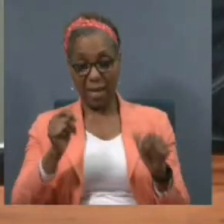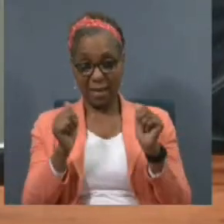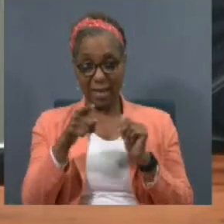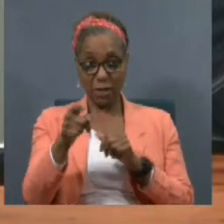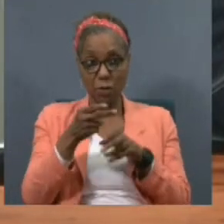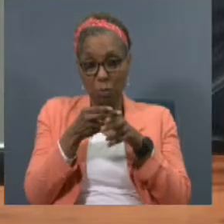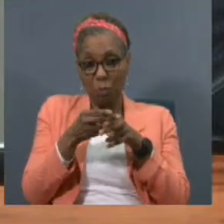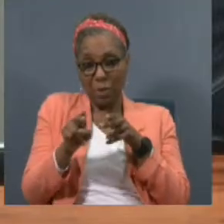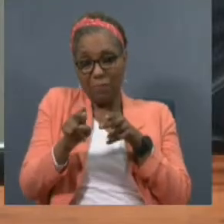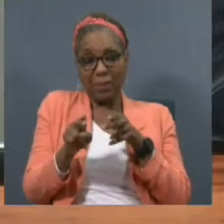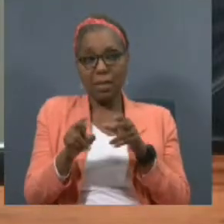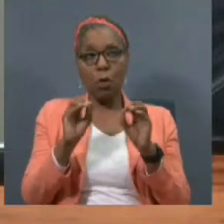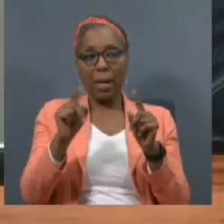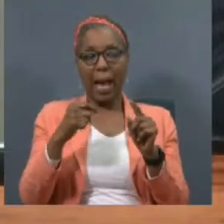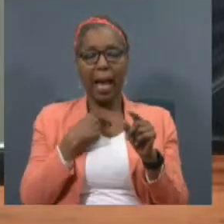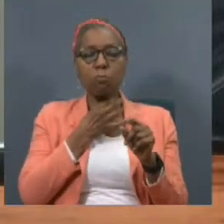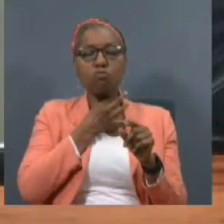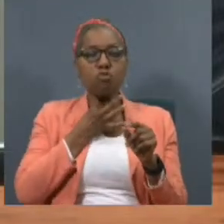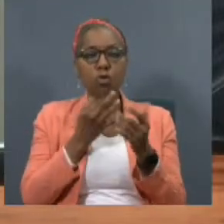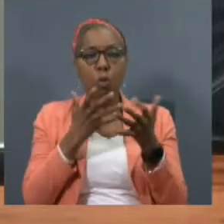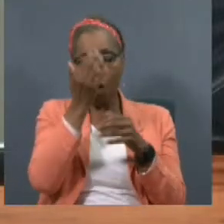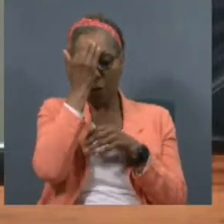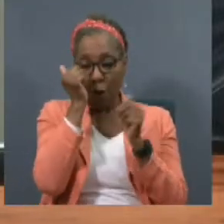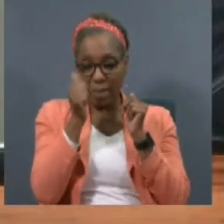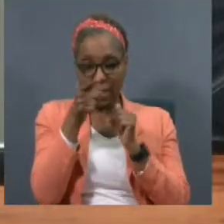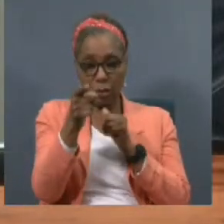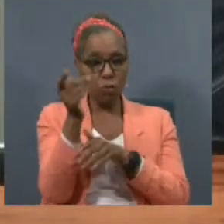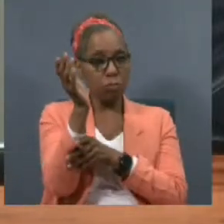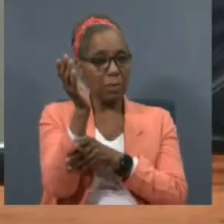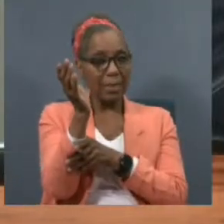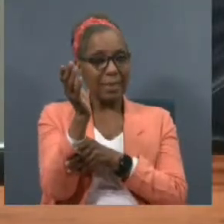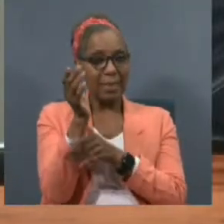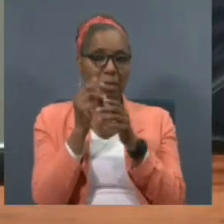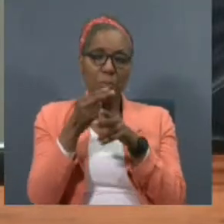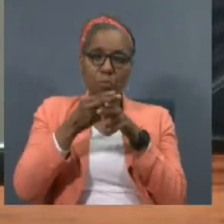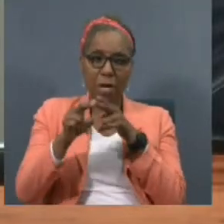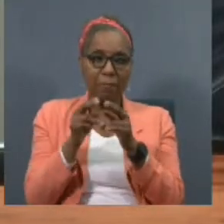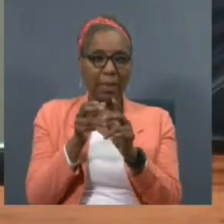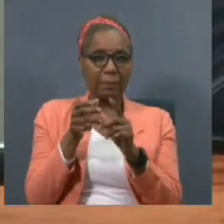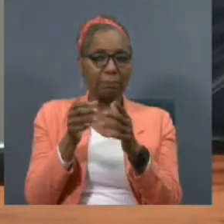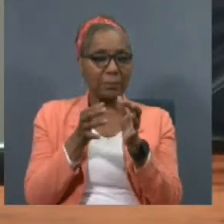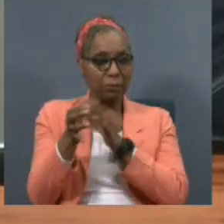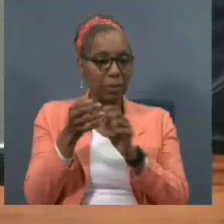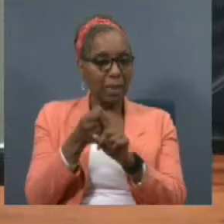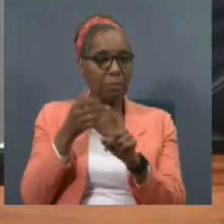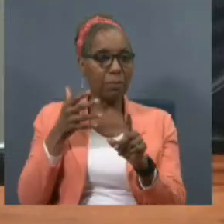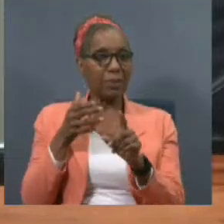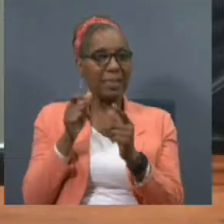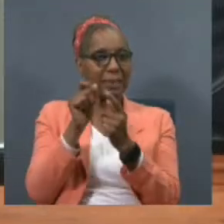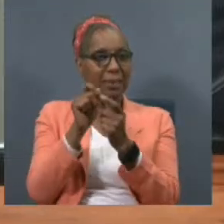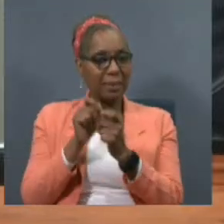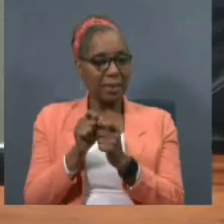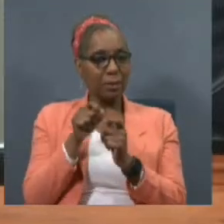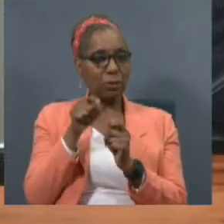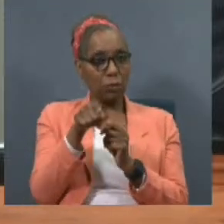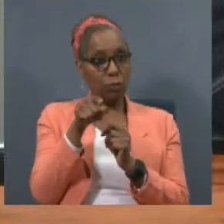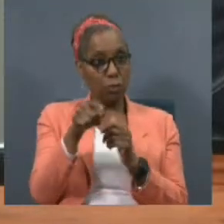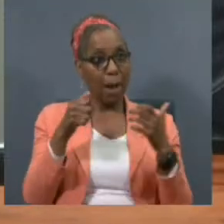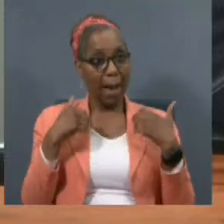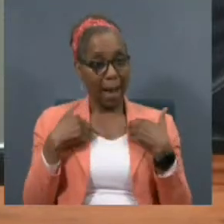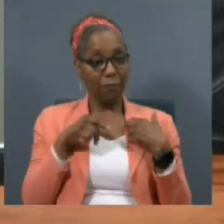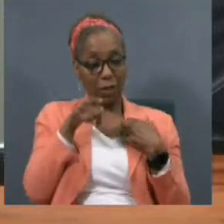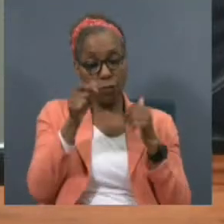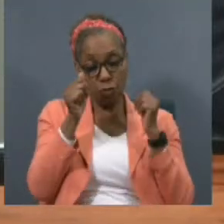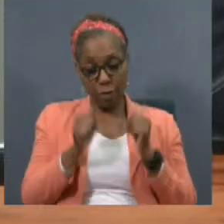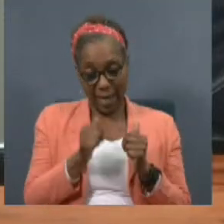briefly, what I want to know is just, can you just briefly speak on as far as the details that you have that